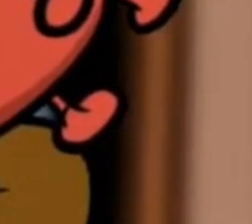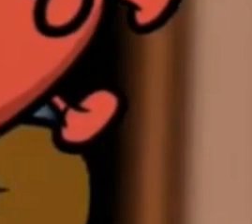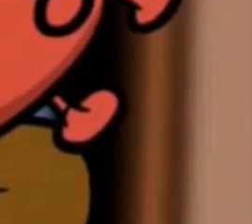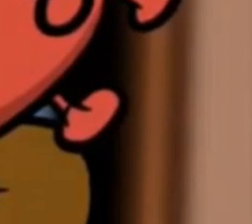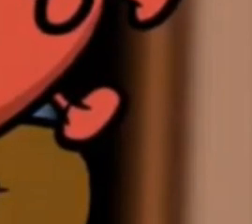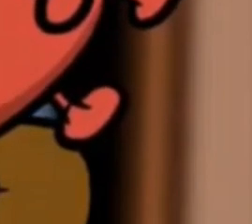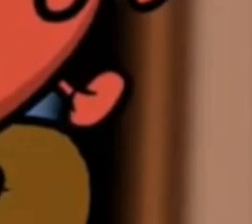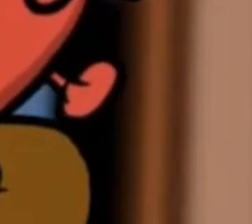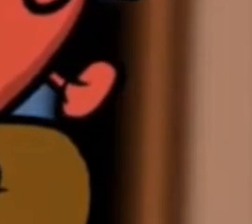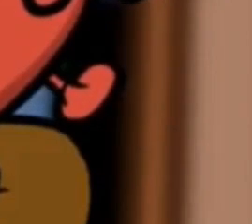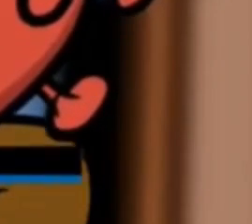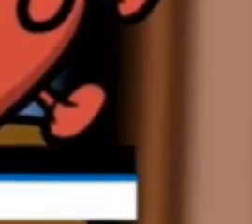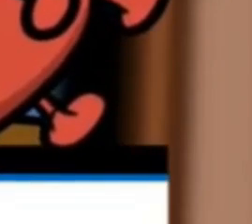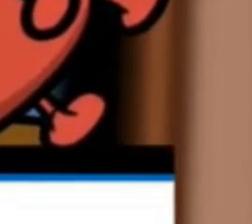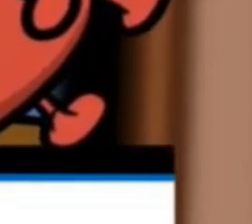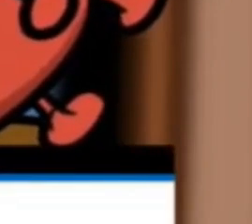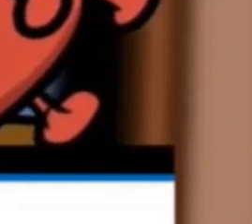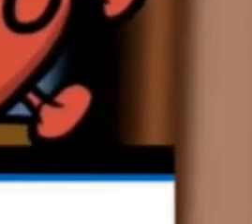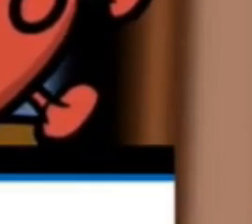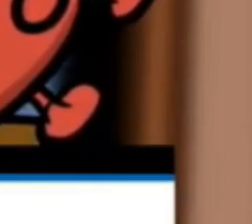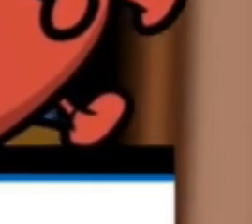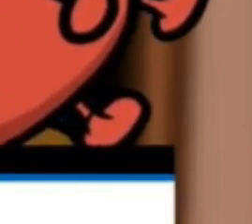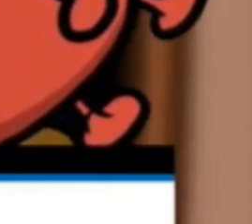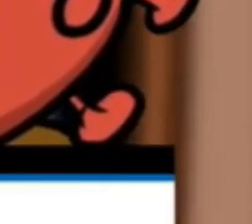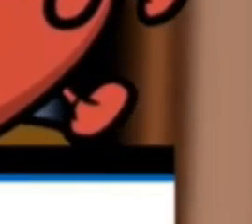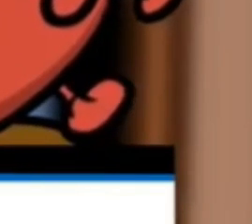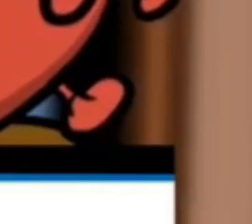customerservice@thecable.biz. Visit our website,